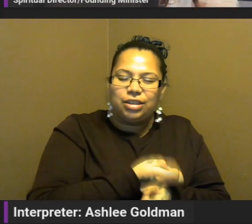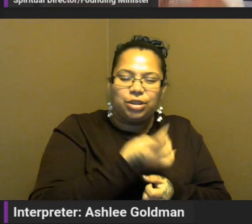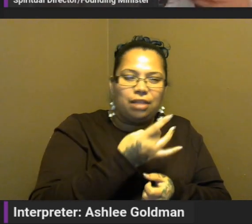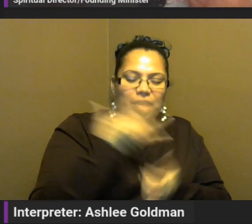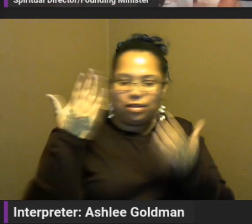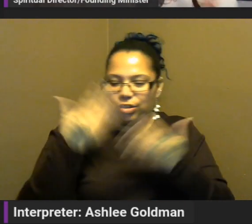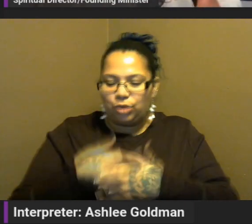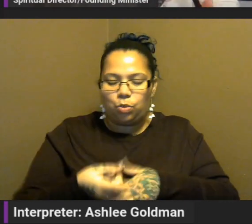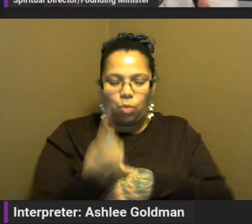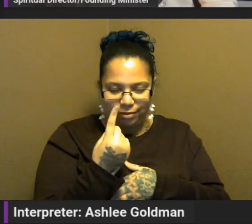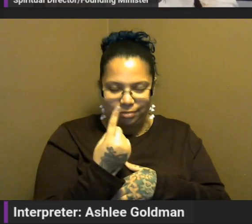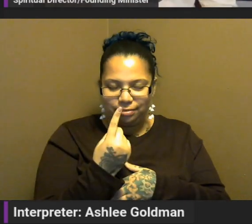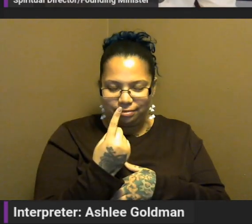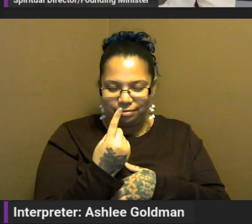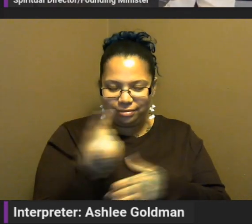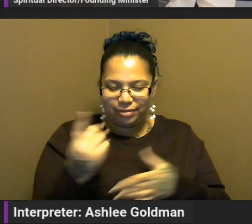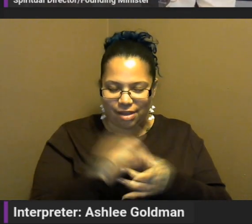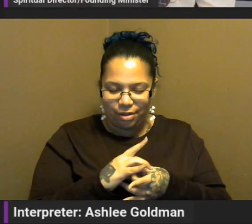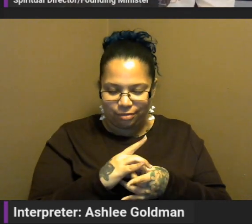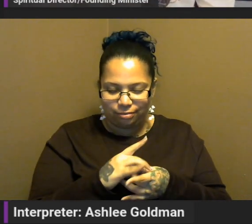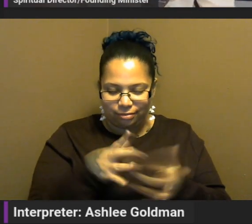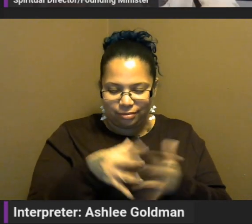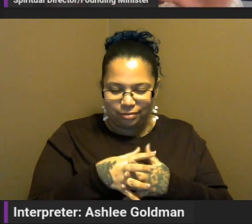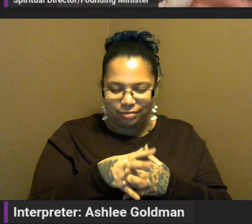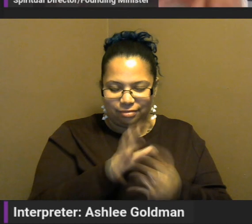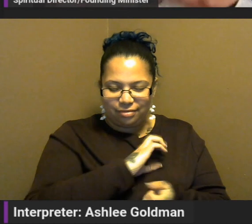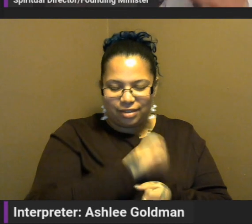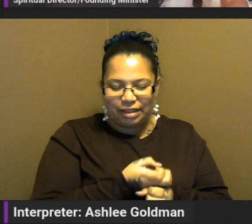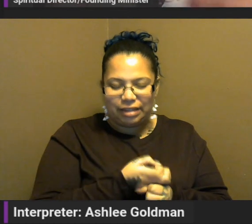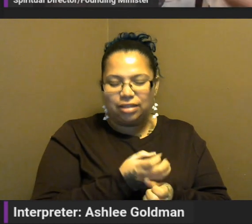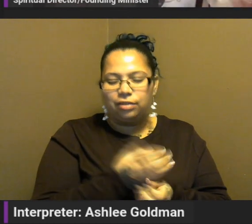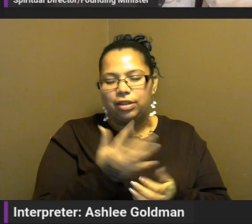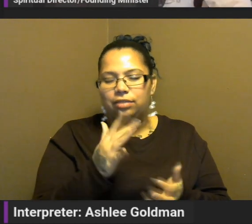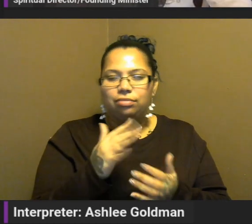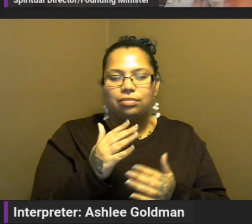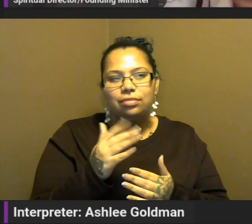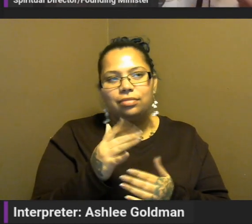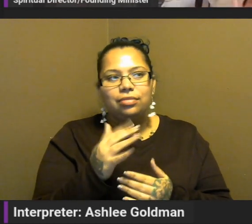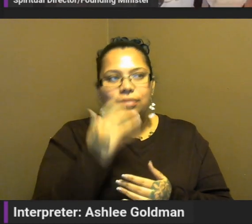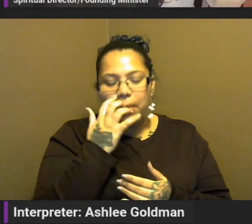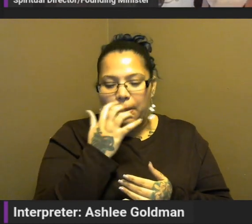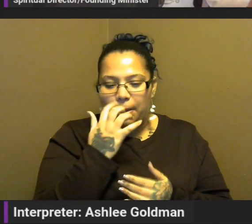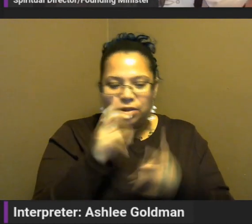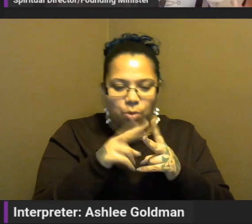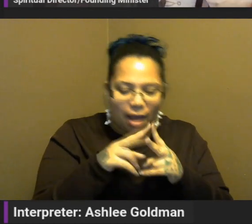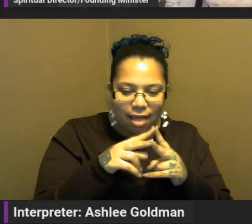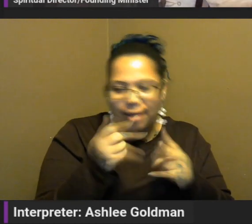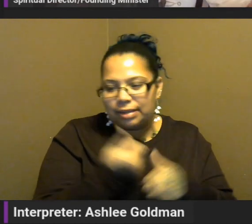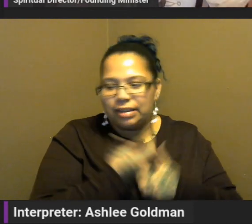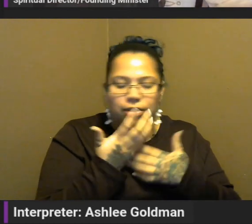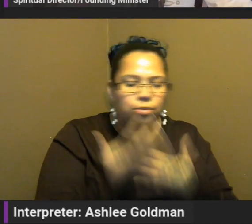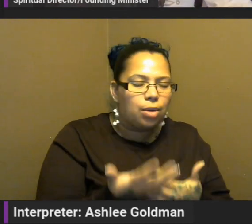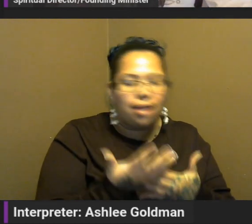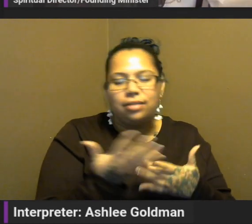anchor and ground into this space of seemingly duality, or even the duality that is expressed in our everyday